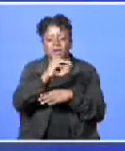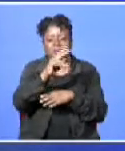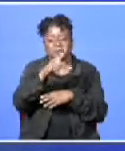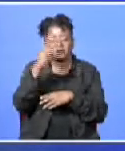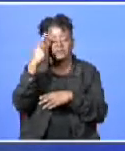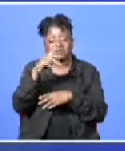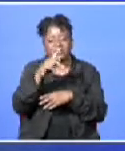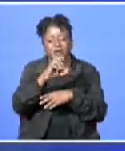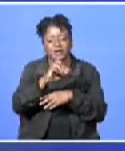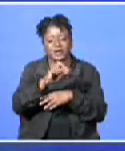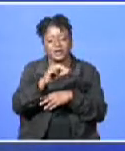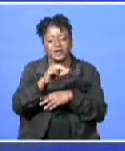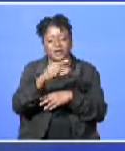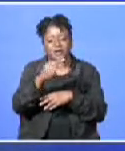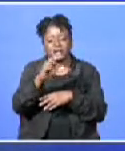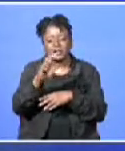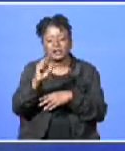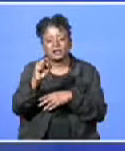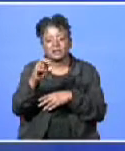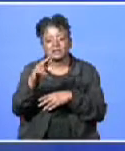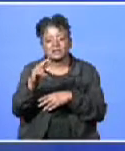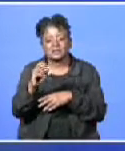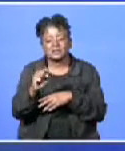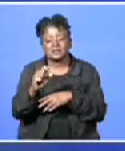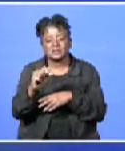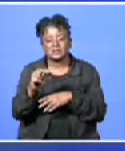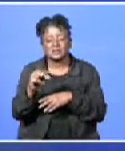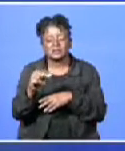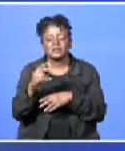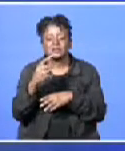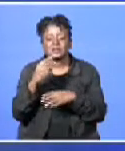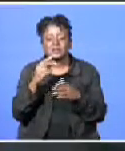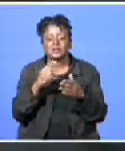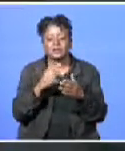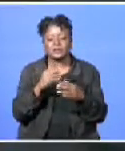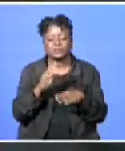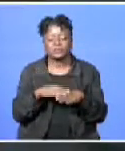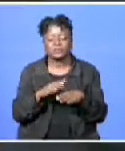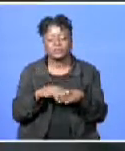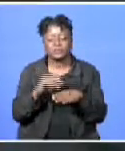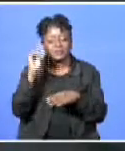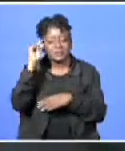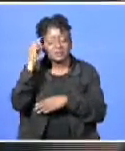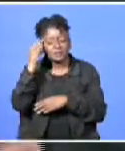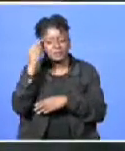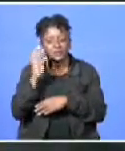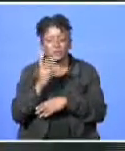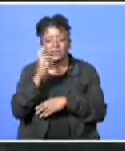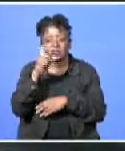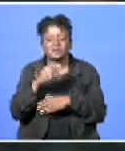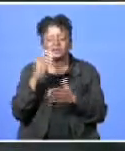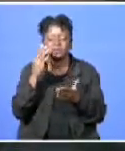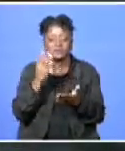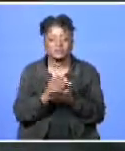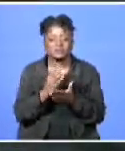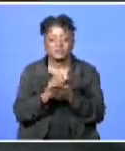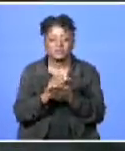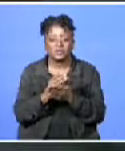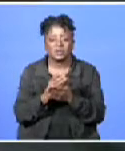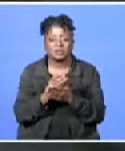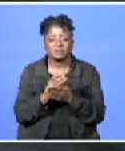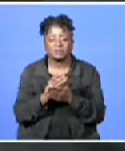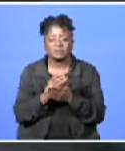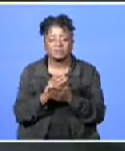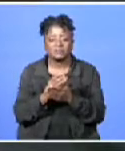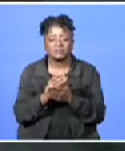Hanna-Martin, admonished government to ensure fair play. Well, we got to stop extending wealth and create new niche opportunities